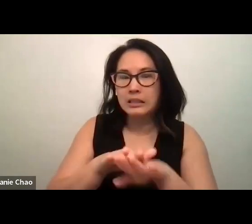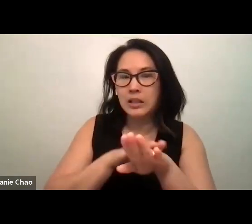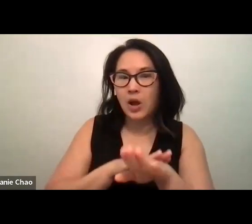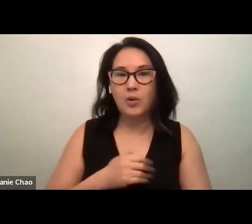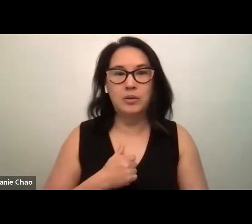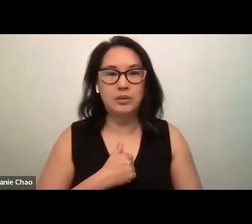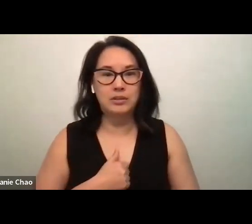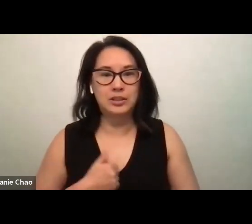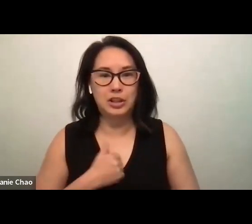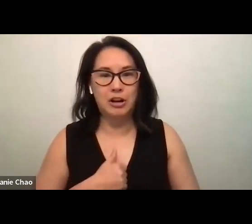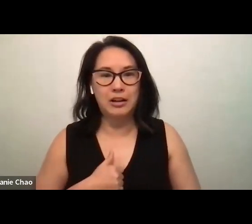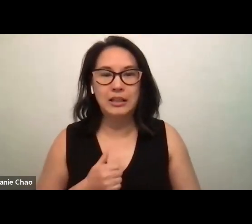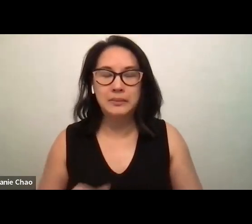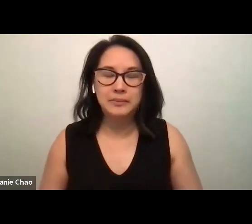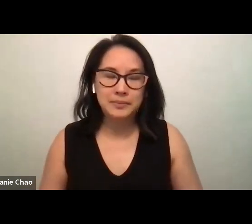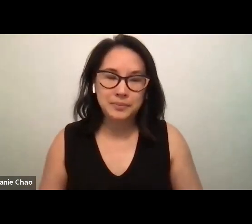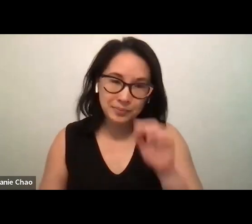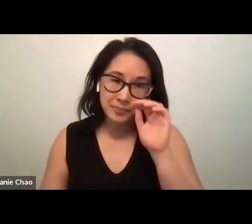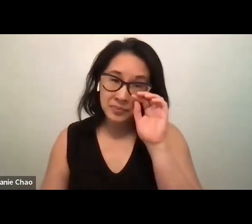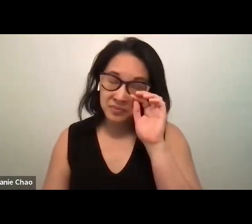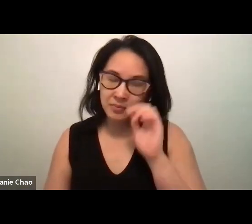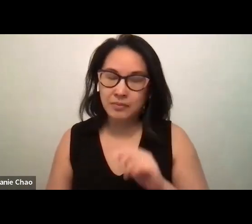the question? Okay,